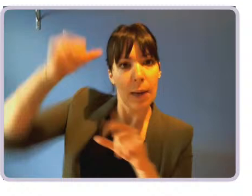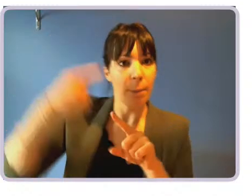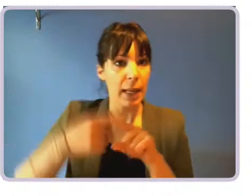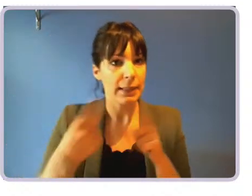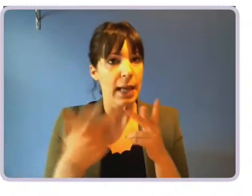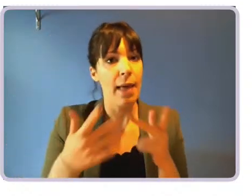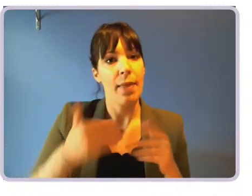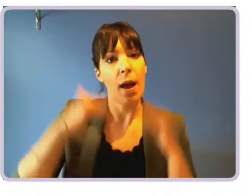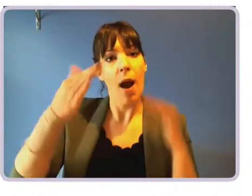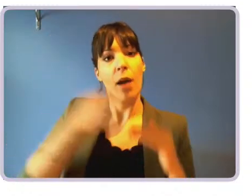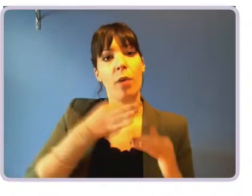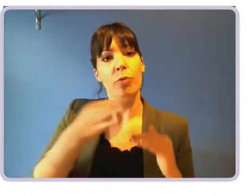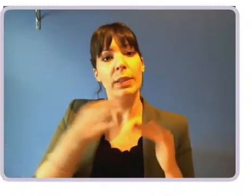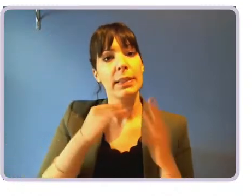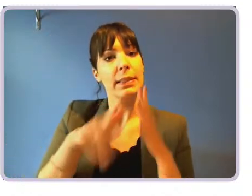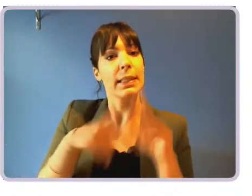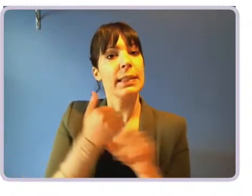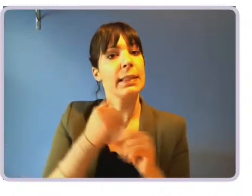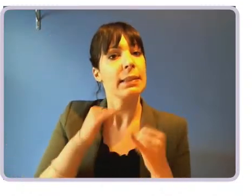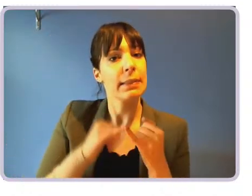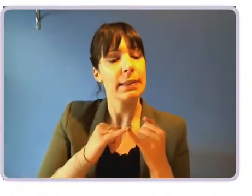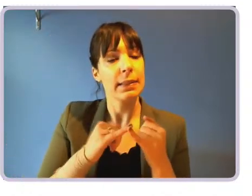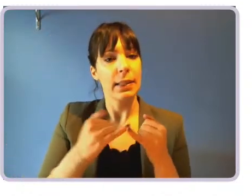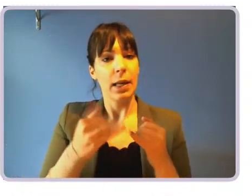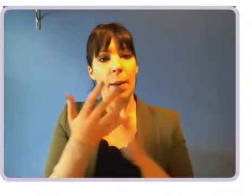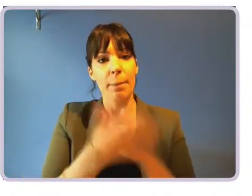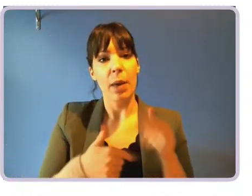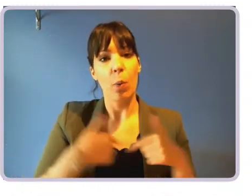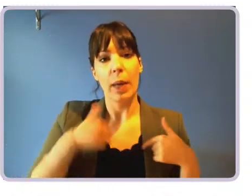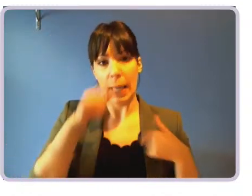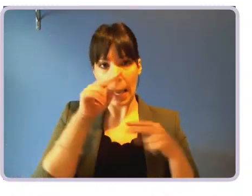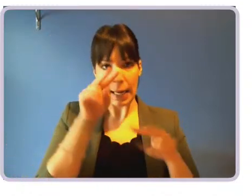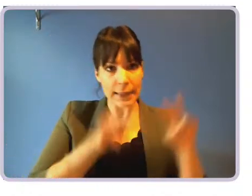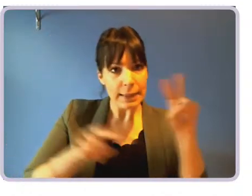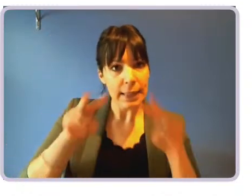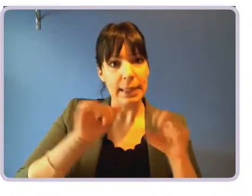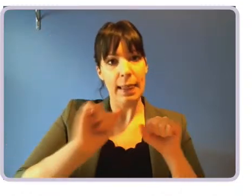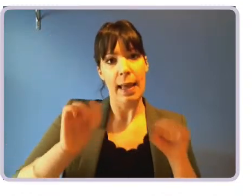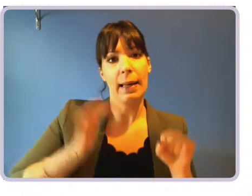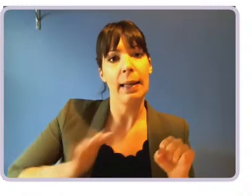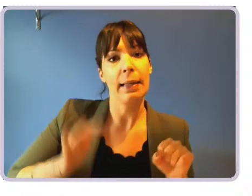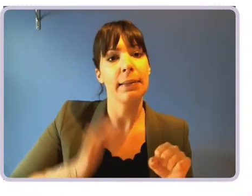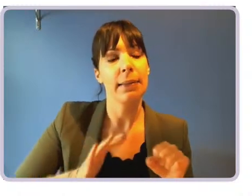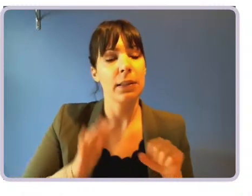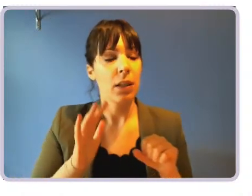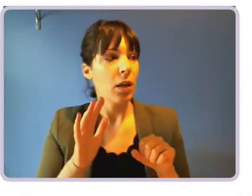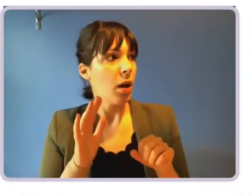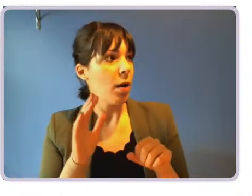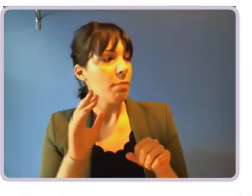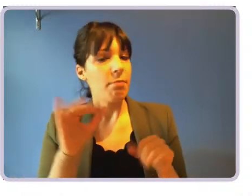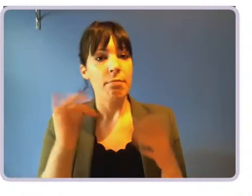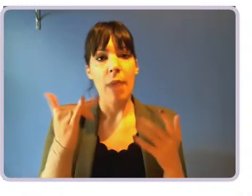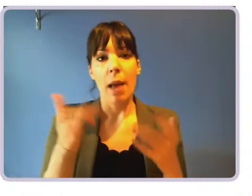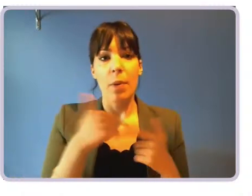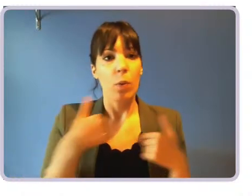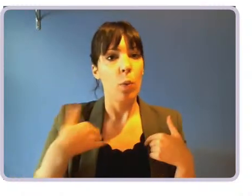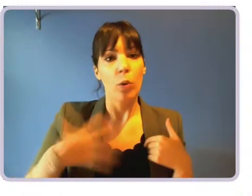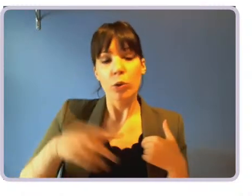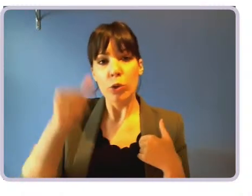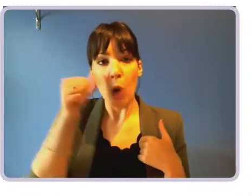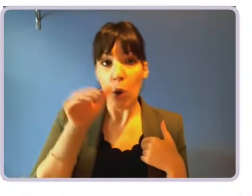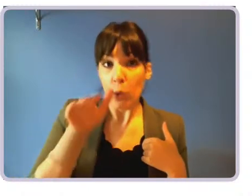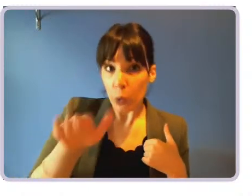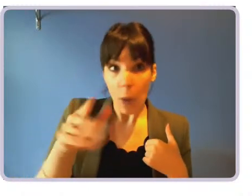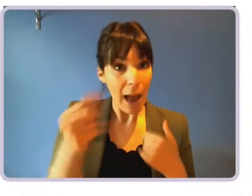needs, whether they are continuing to access services, things like did they have access to internet, did